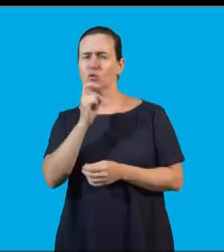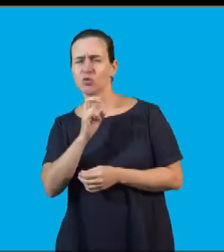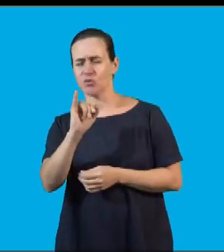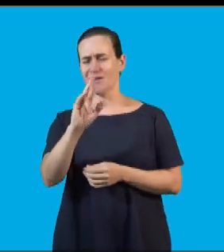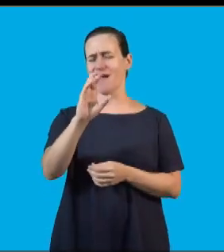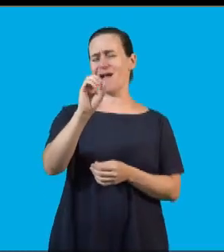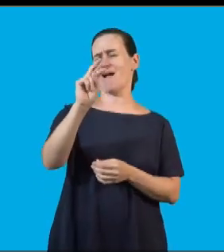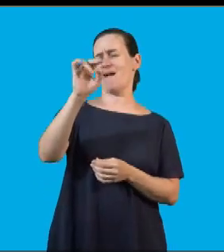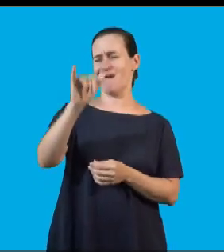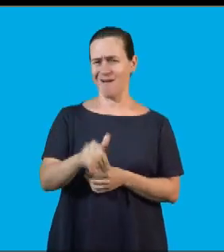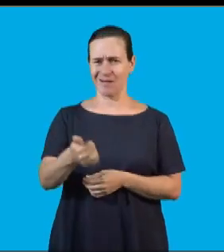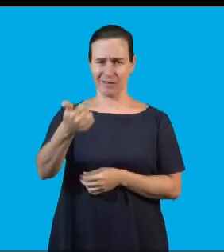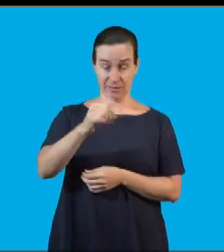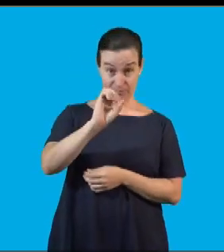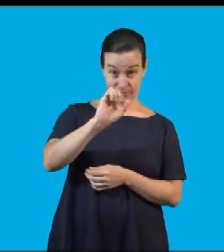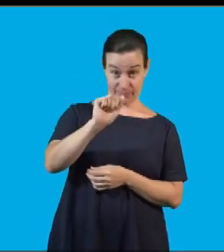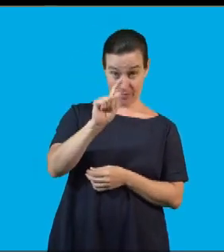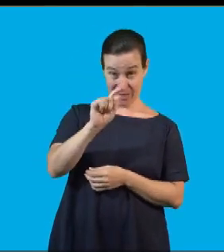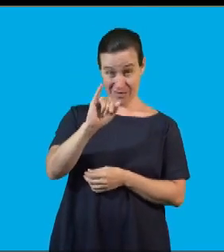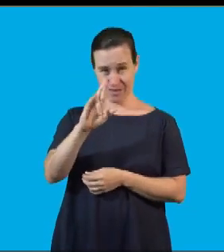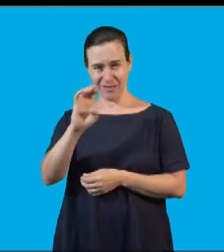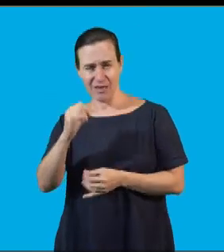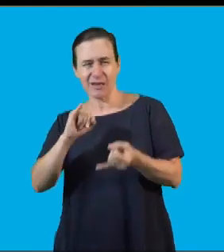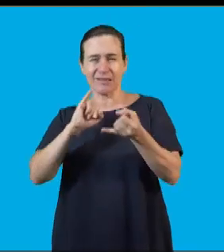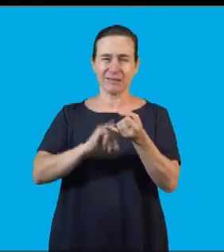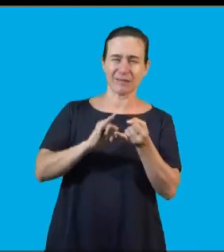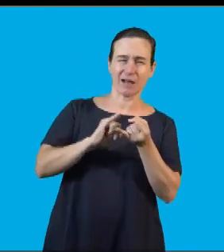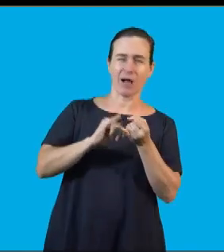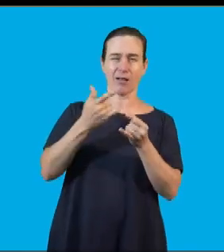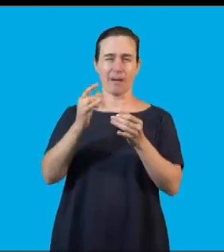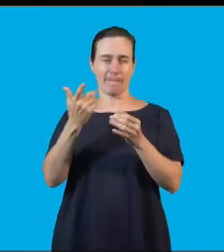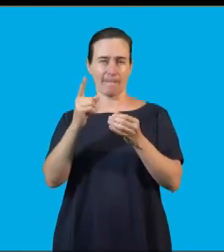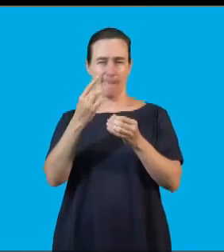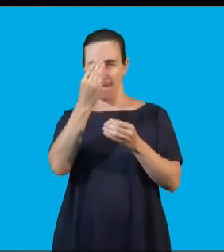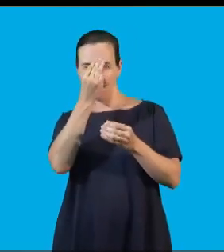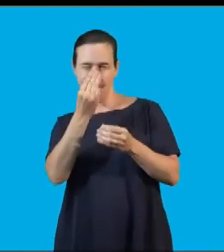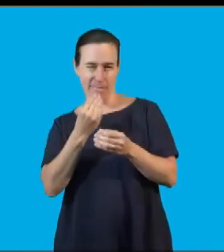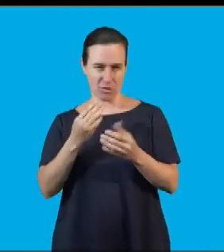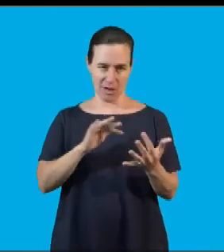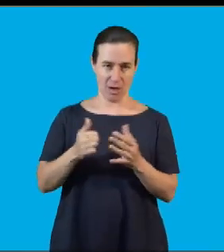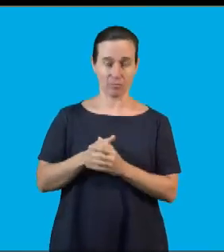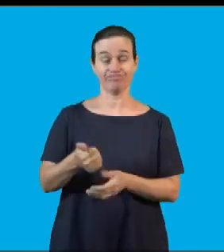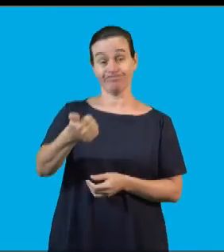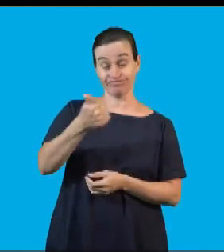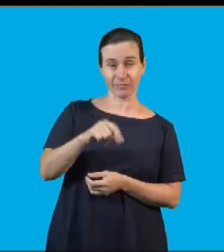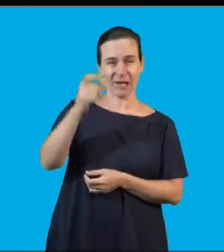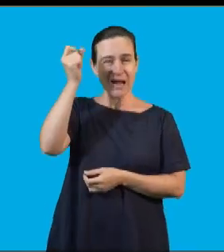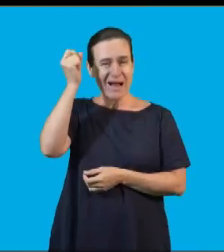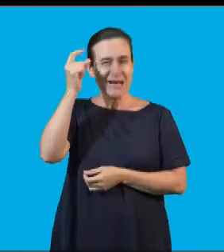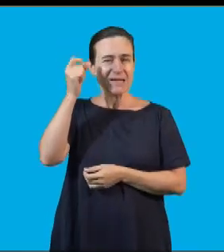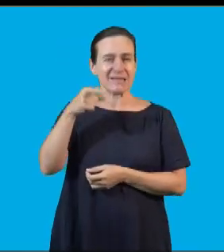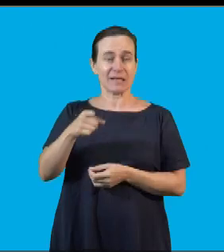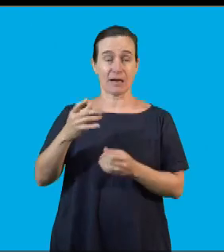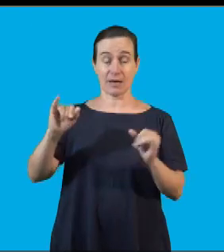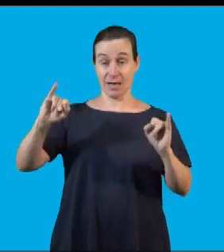irony, satire, style, and imagery. The last thing we'll focus on is understanding the function of